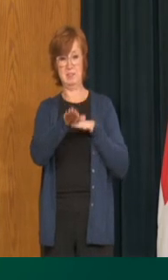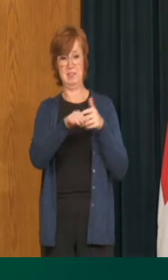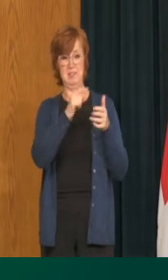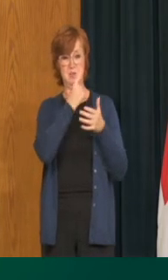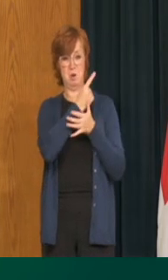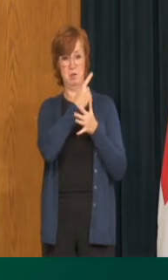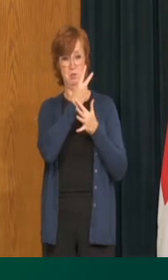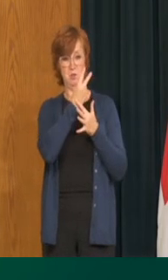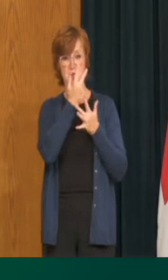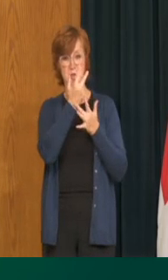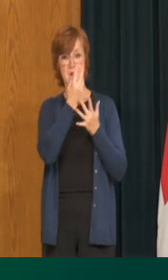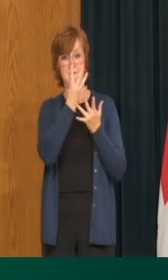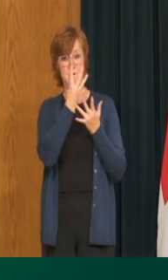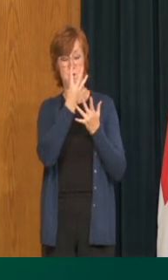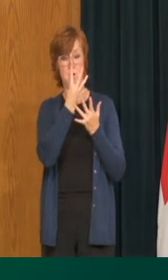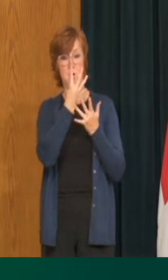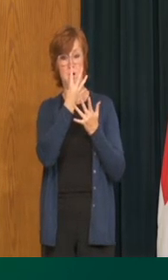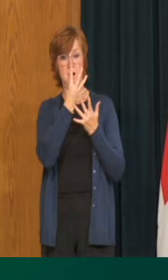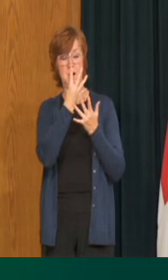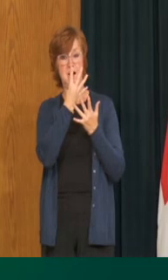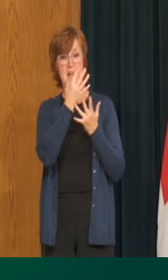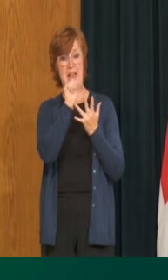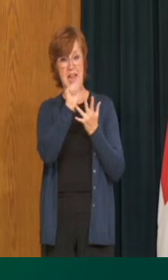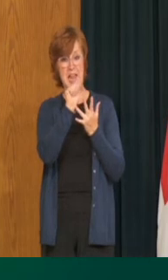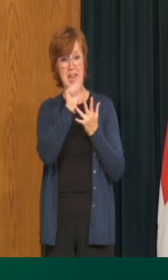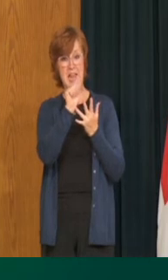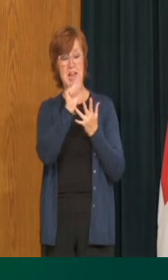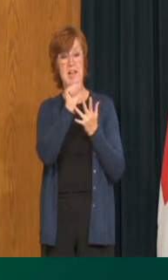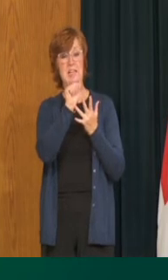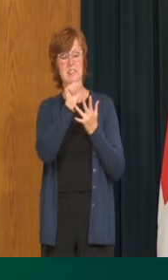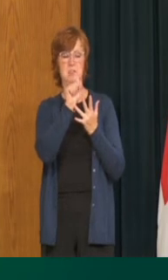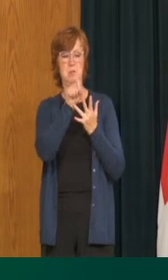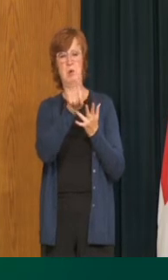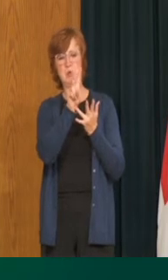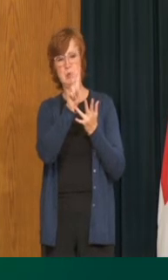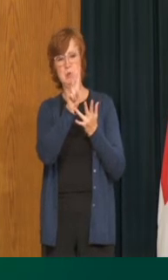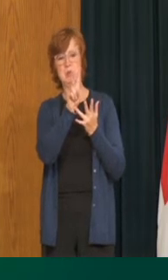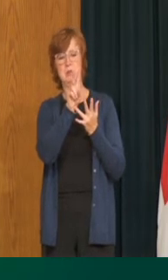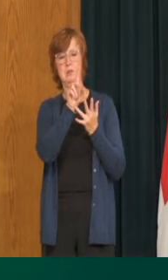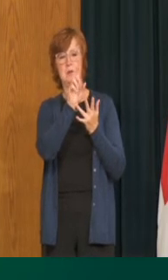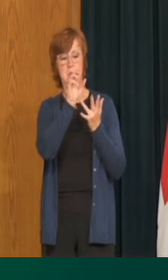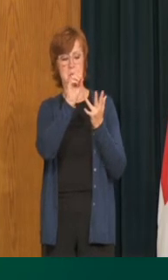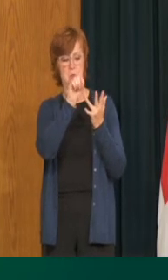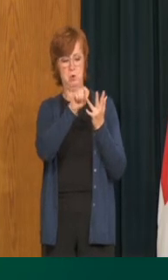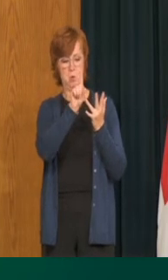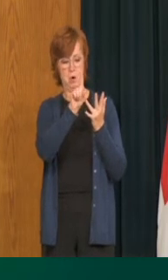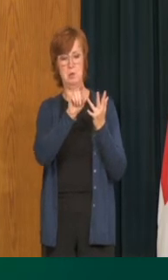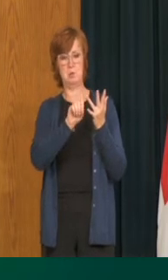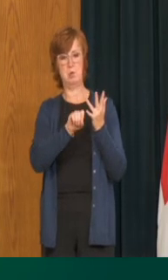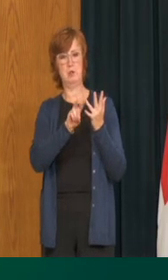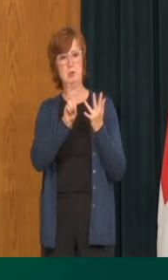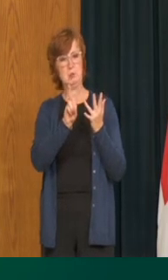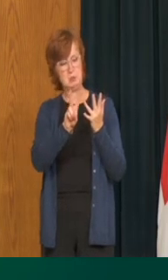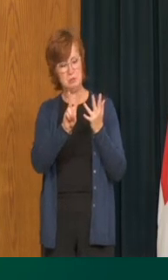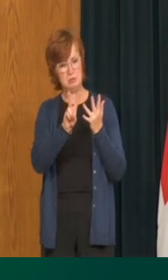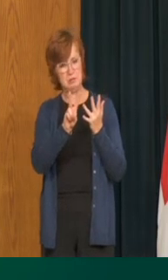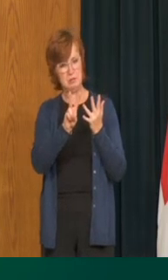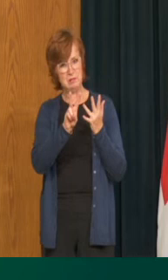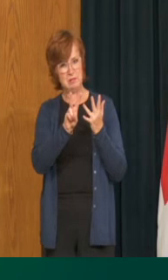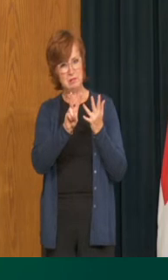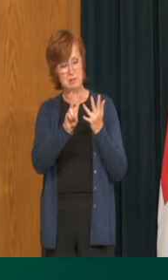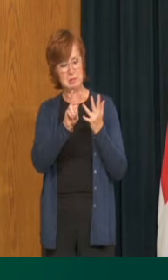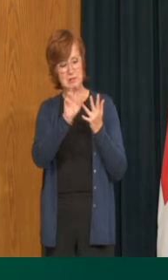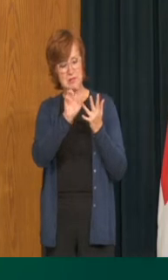now, and with cases as low as they are, is any consideration being